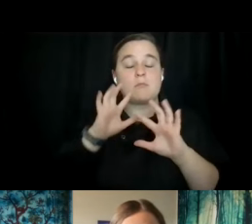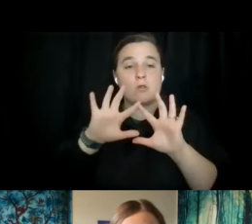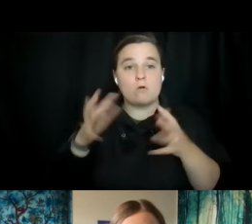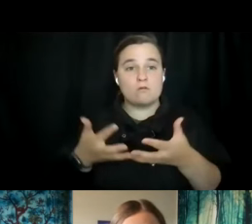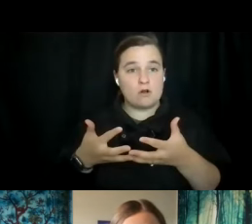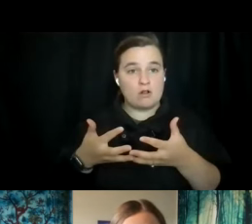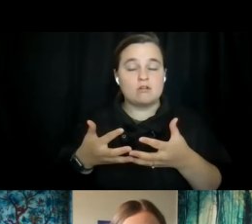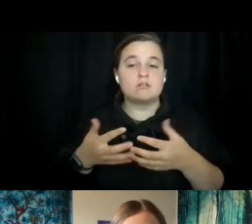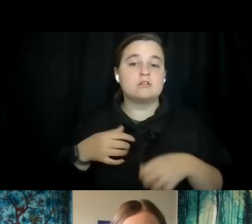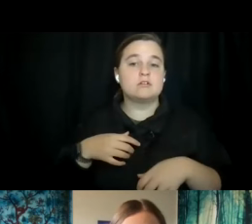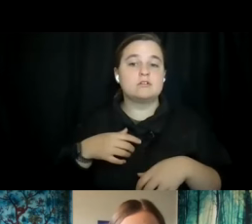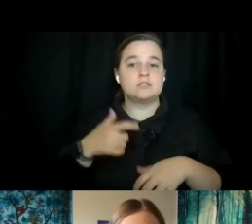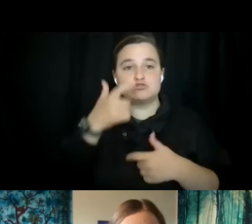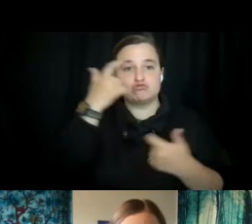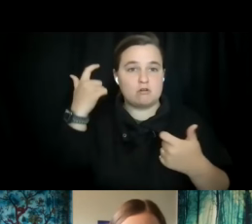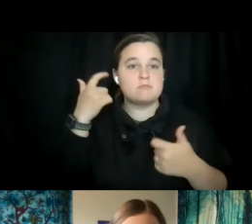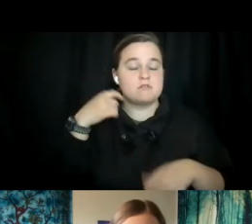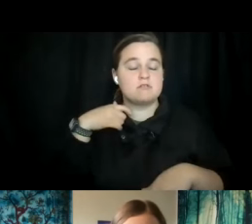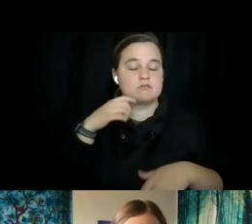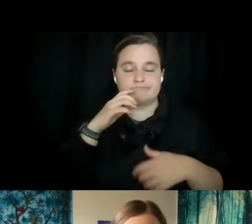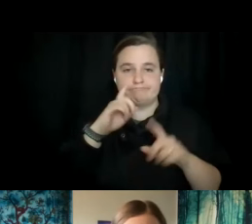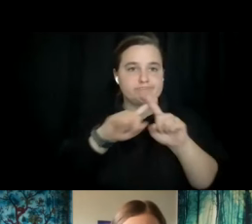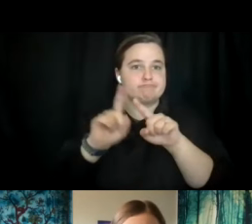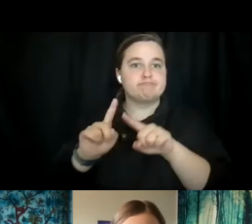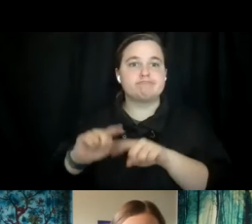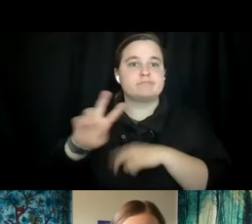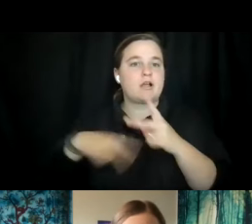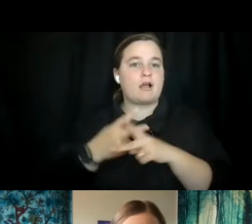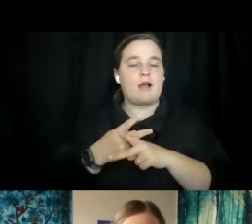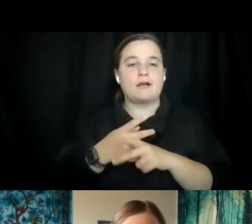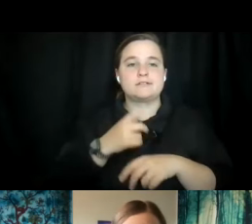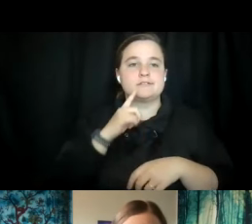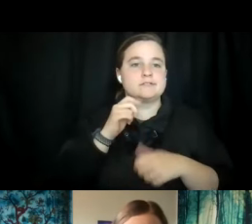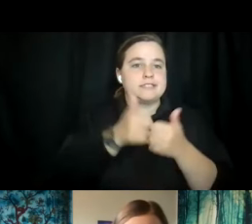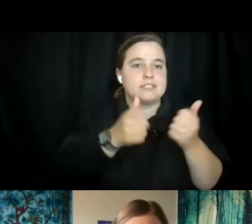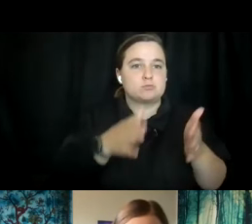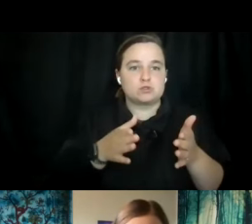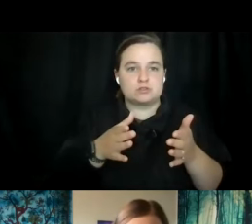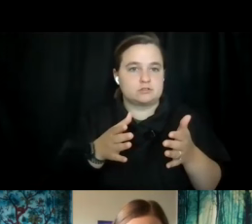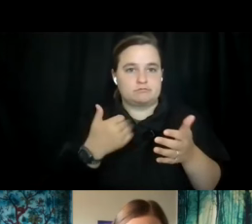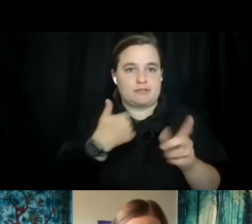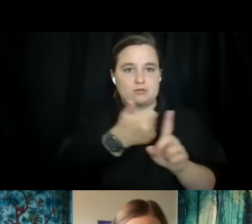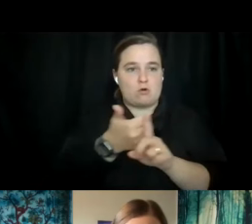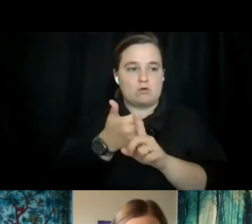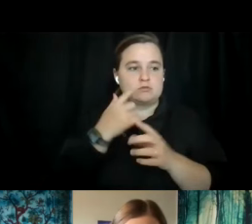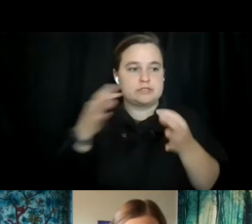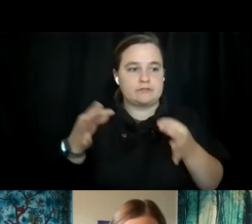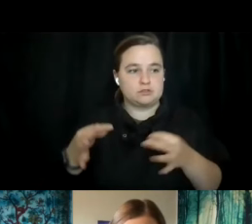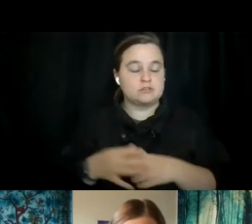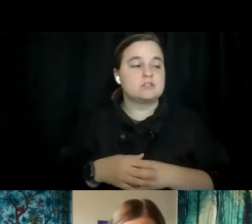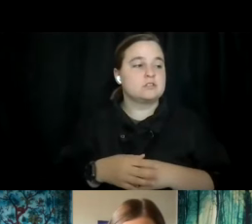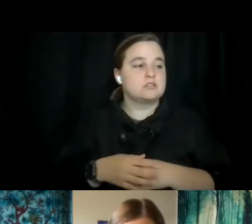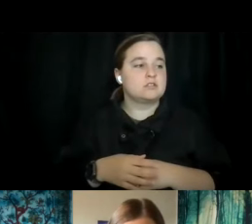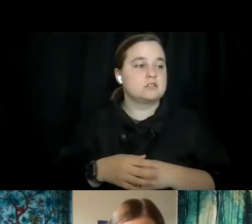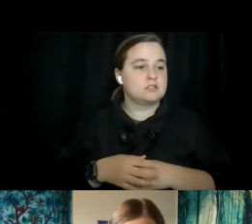is that trauma can be all types of things to all different people. And I even wonder in this space, what types